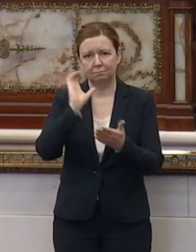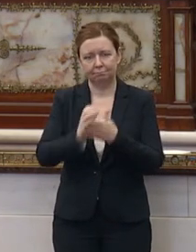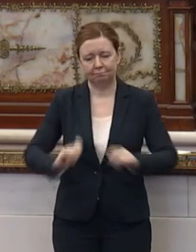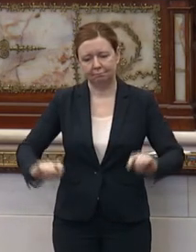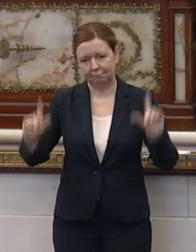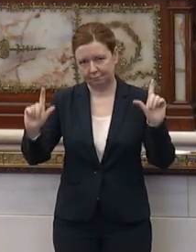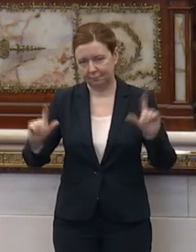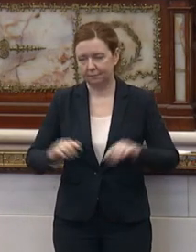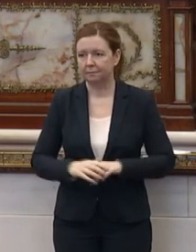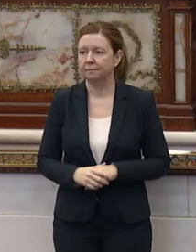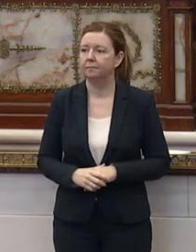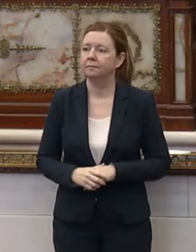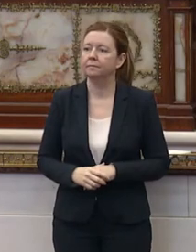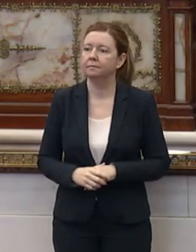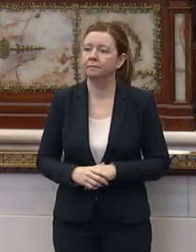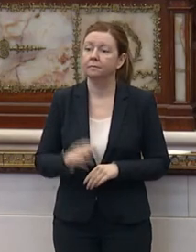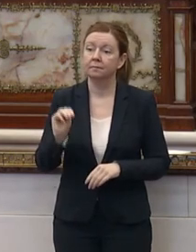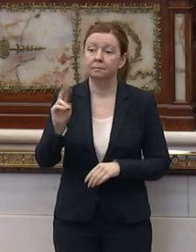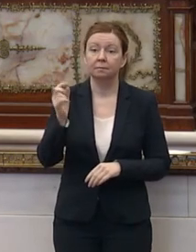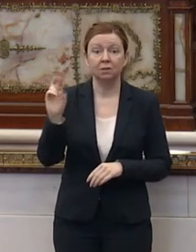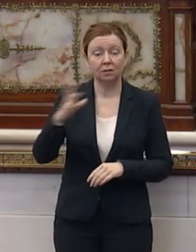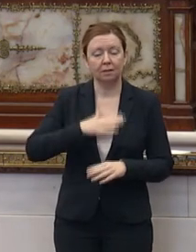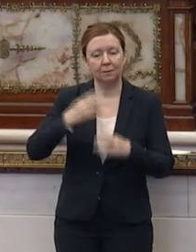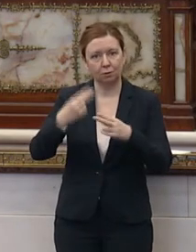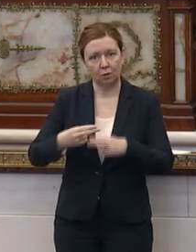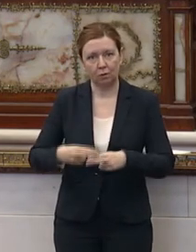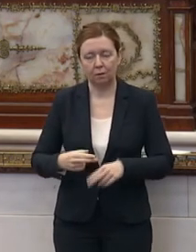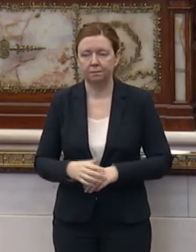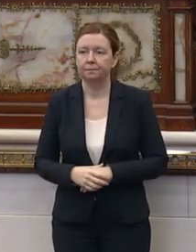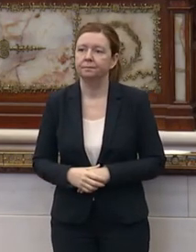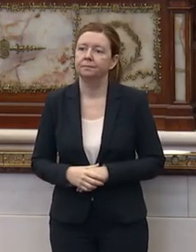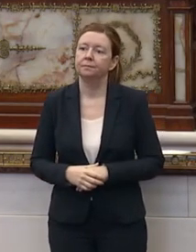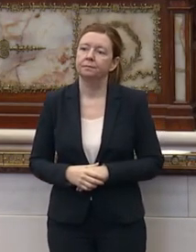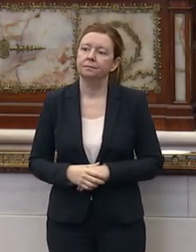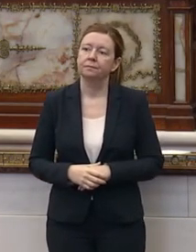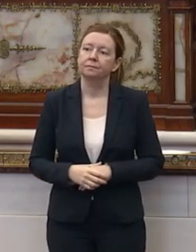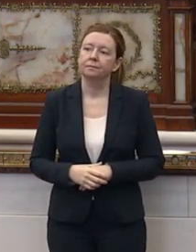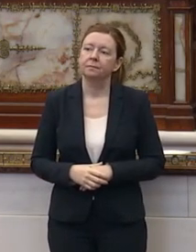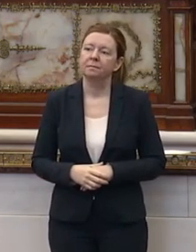image is displayed on the screen. Mr. Decker, please call the roll.